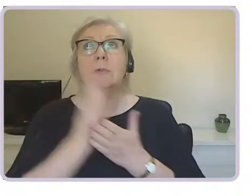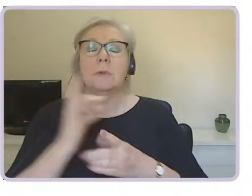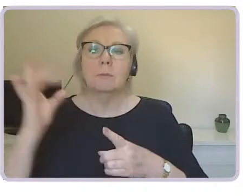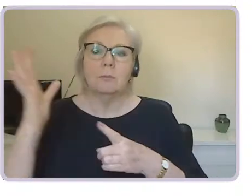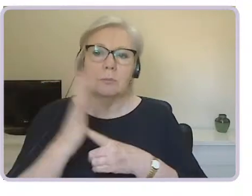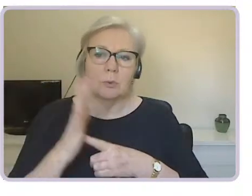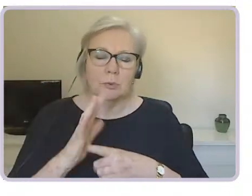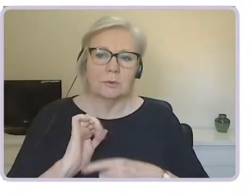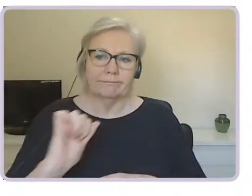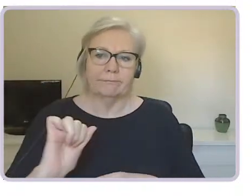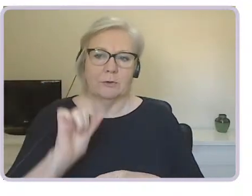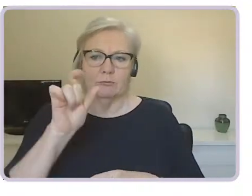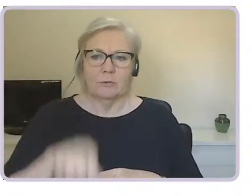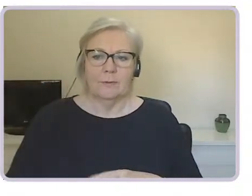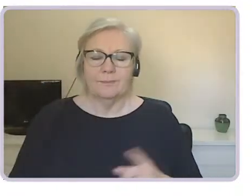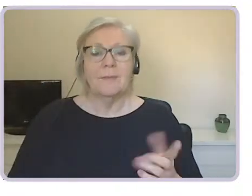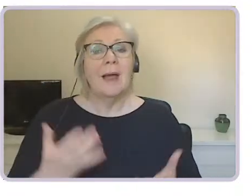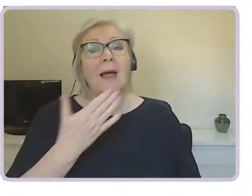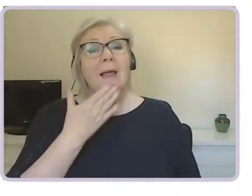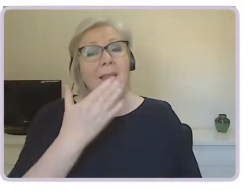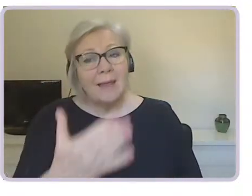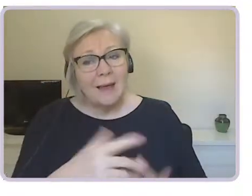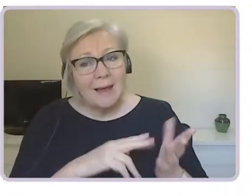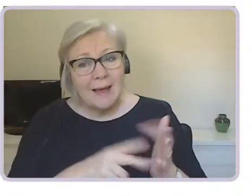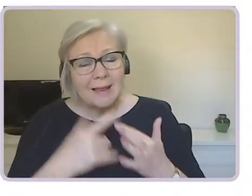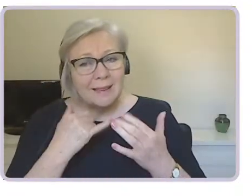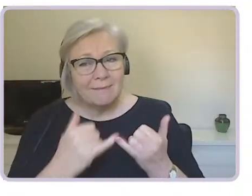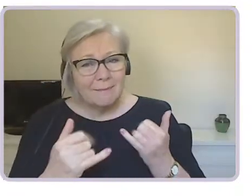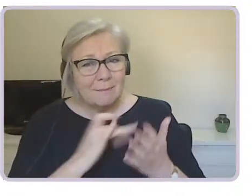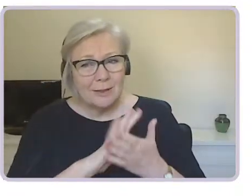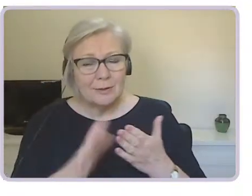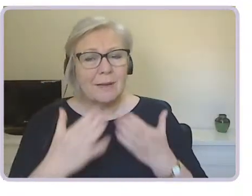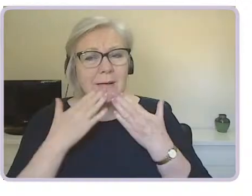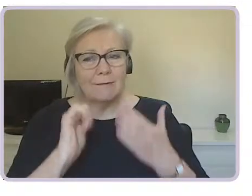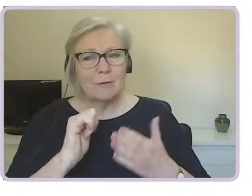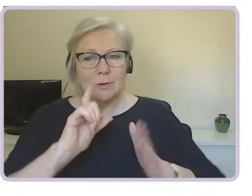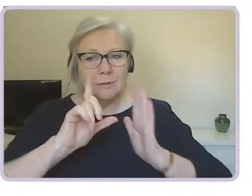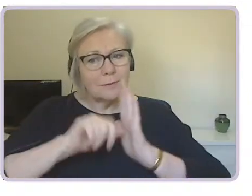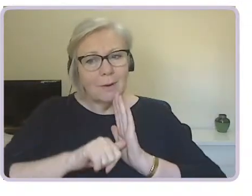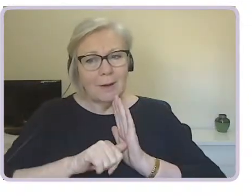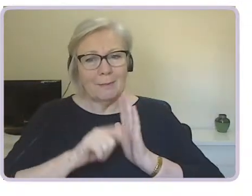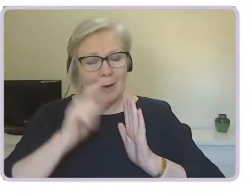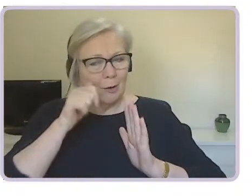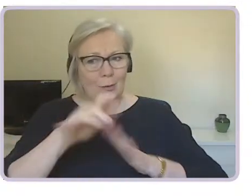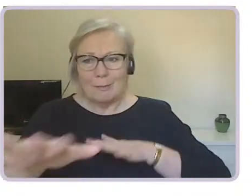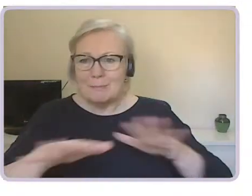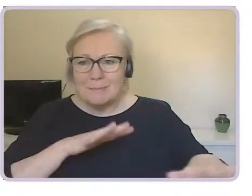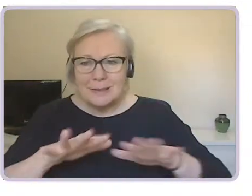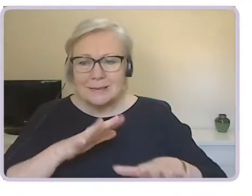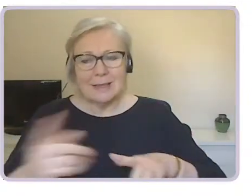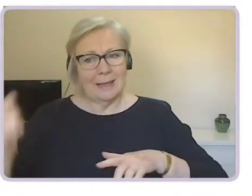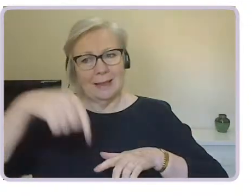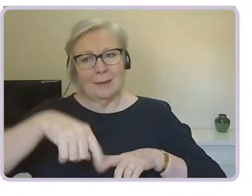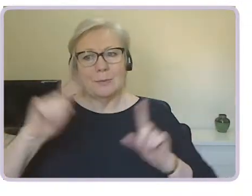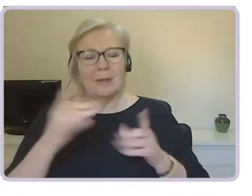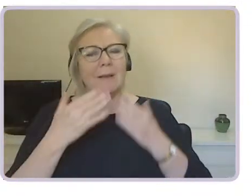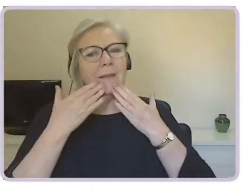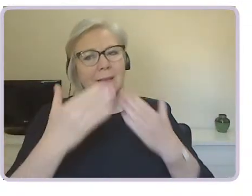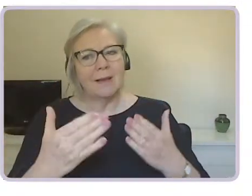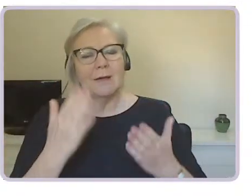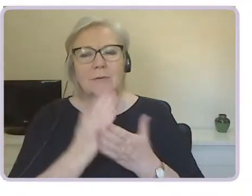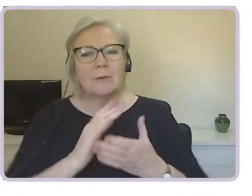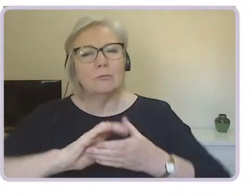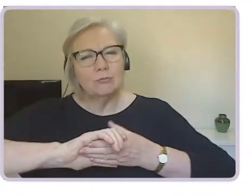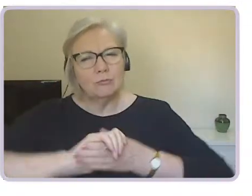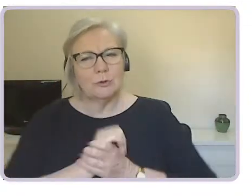Yeah. Well, thank you very much, Anne. Thank you for taking the time out of your very busy schedule to speak with us today. It was really, really